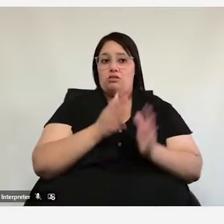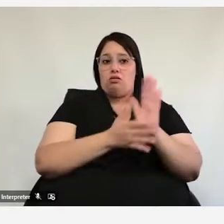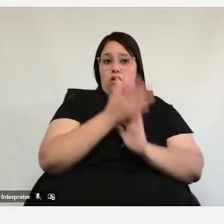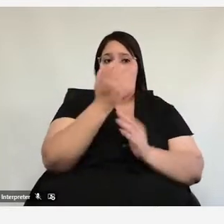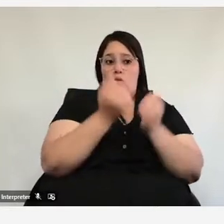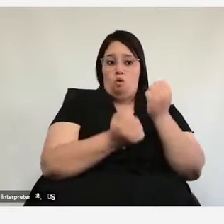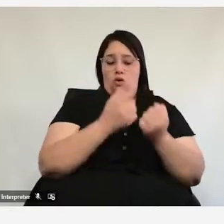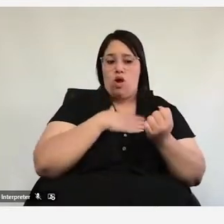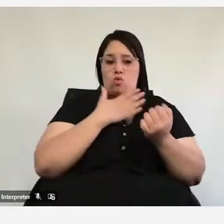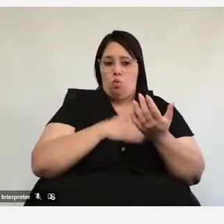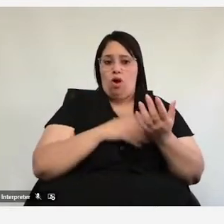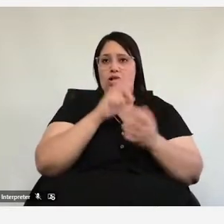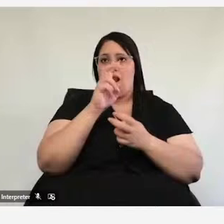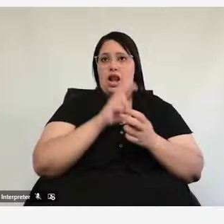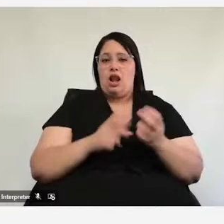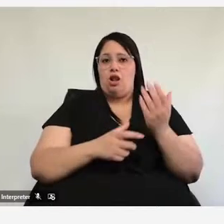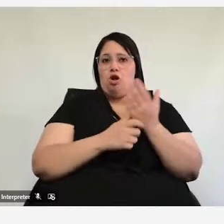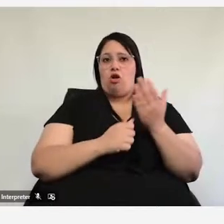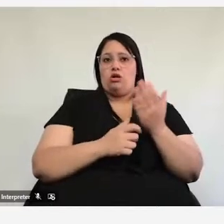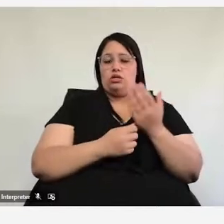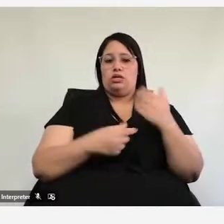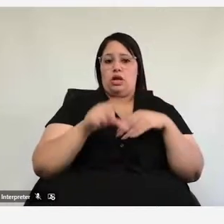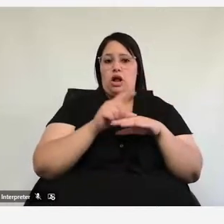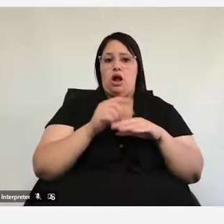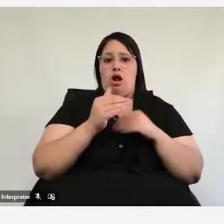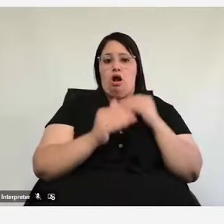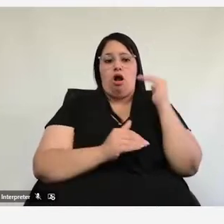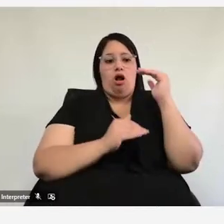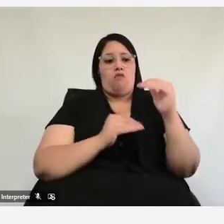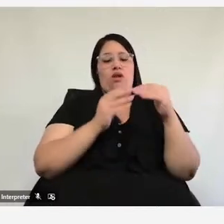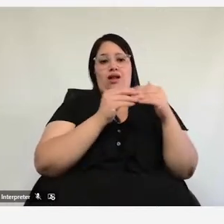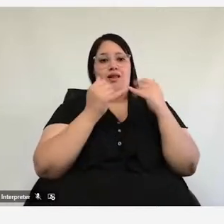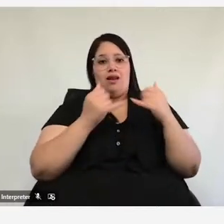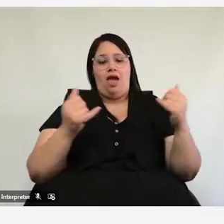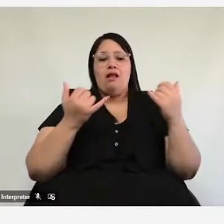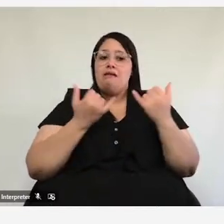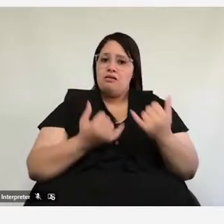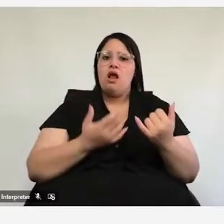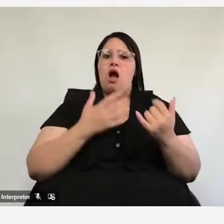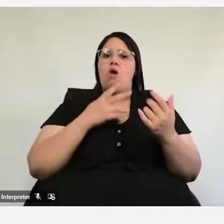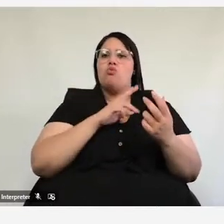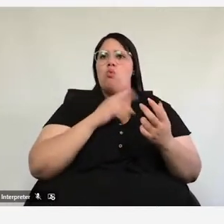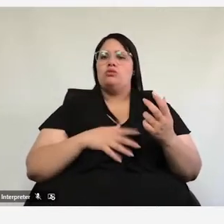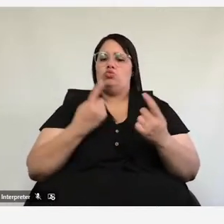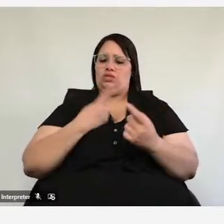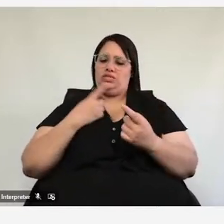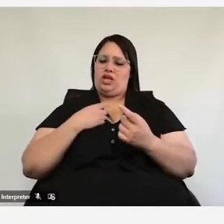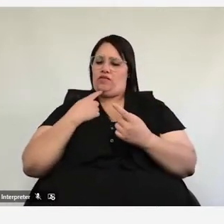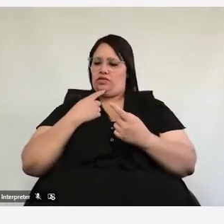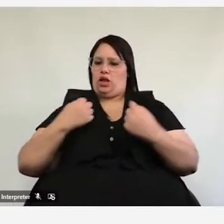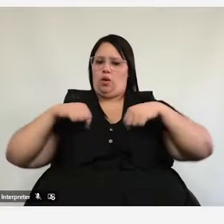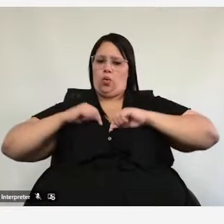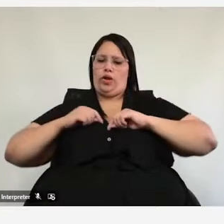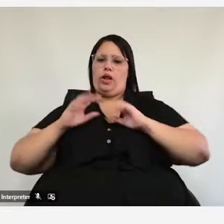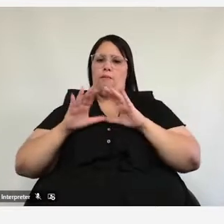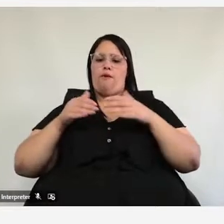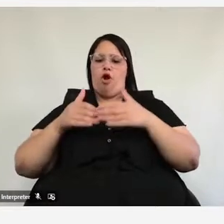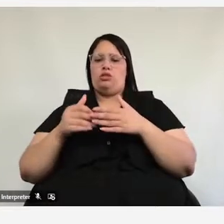want to increase the electricity tariffs beyond the set guidelines. And now you want to position yourself as the party of the